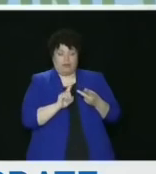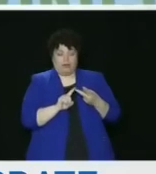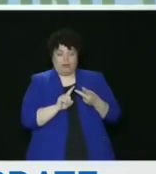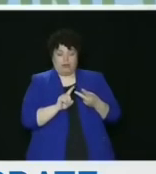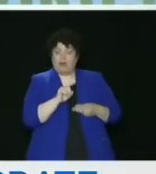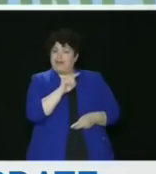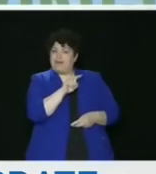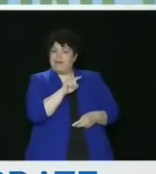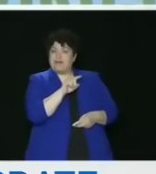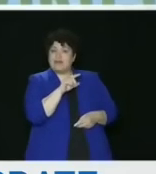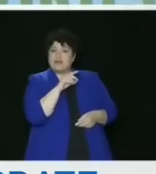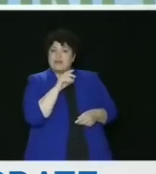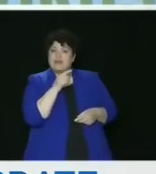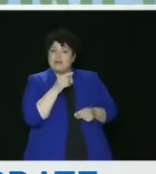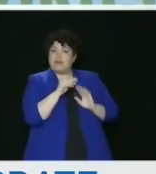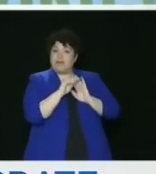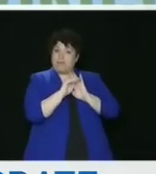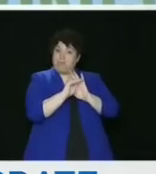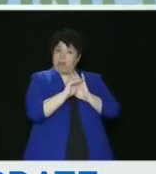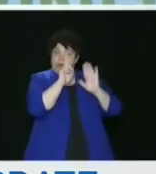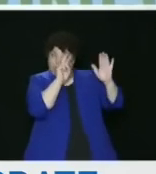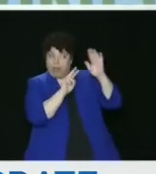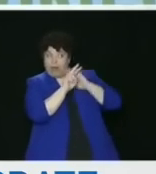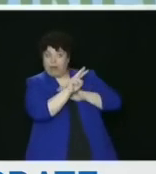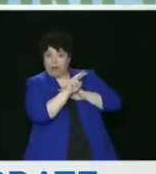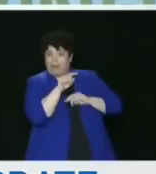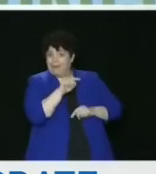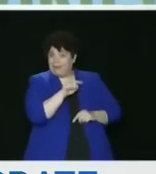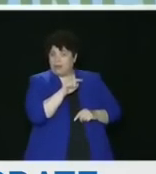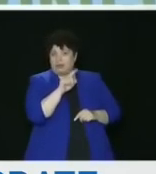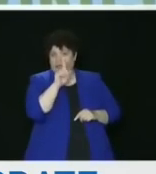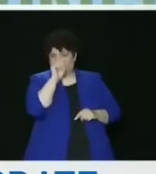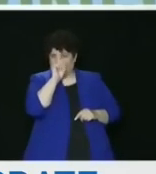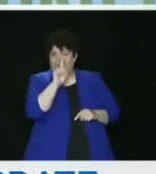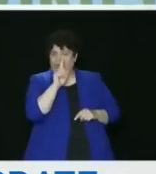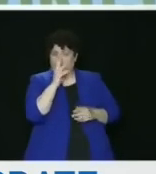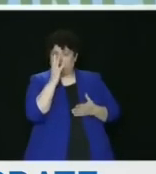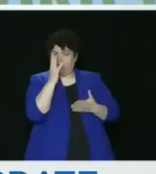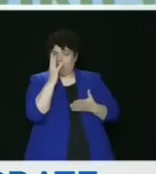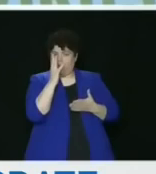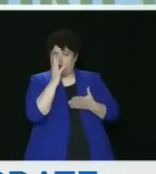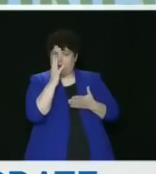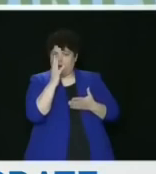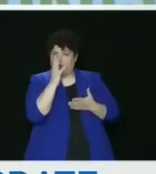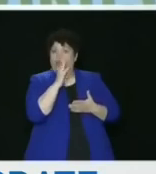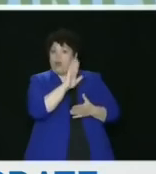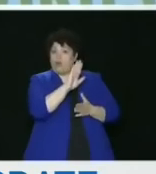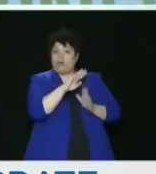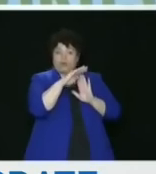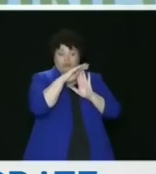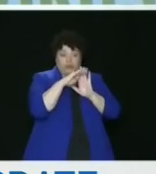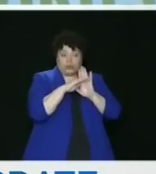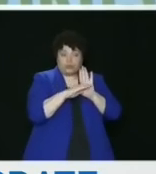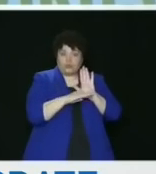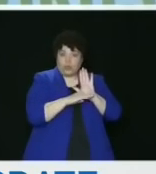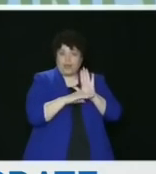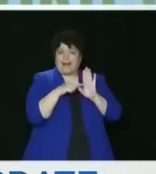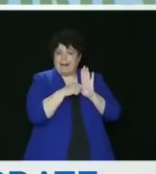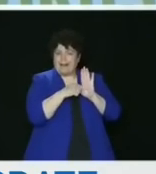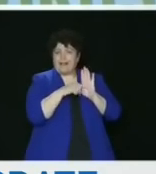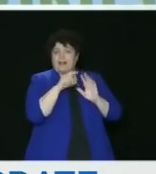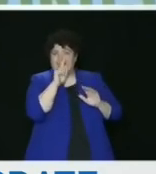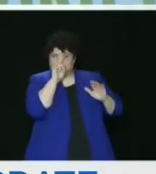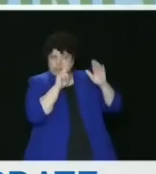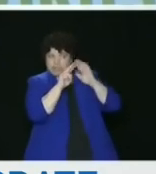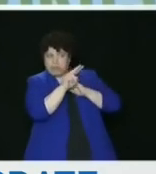We're being told that the model supposes a period of 4 weeks after the lifting of restrictive measures.